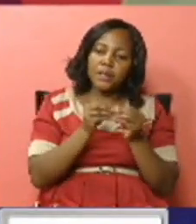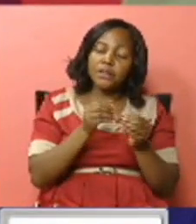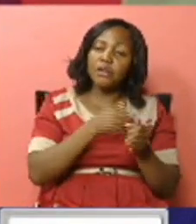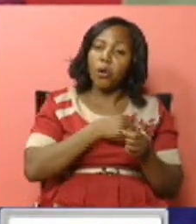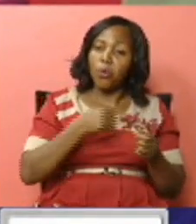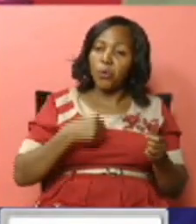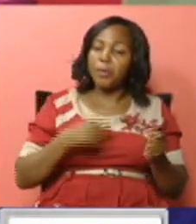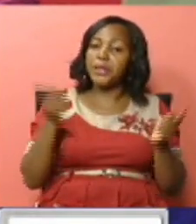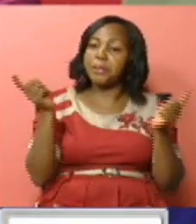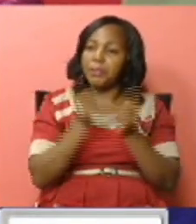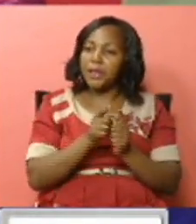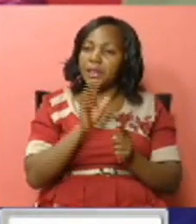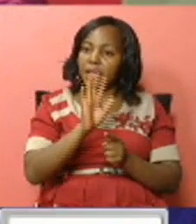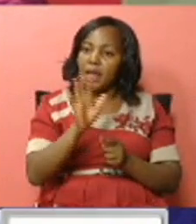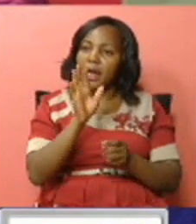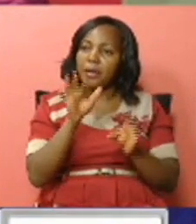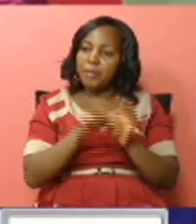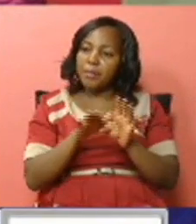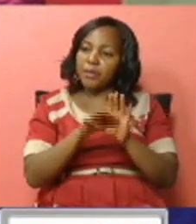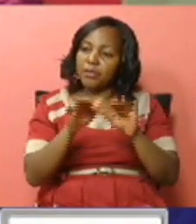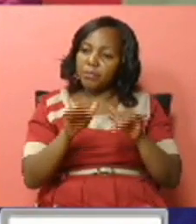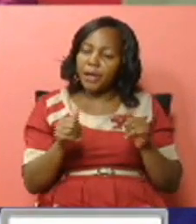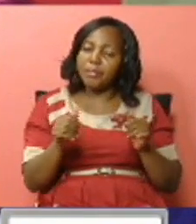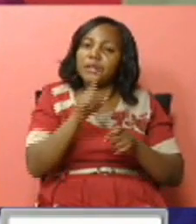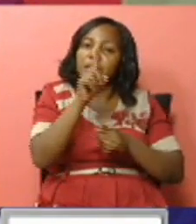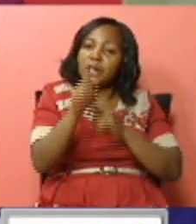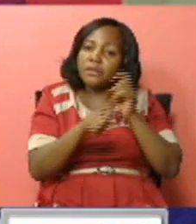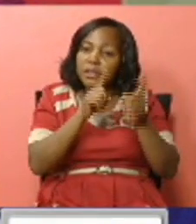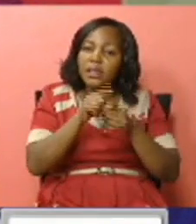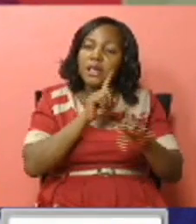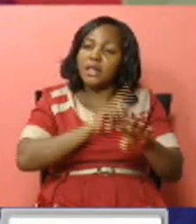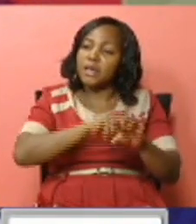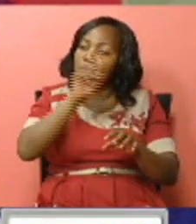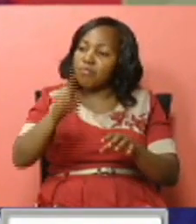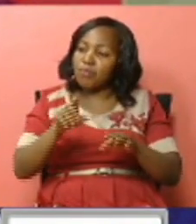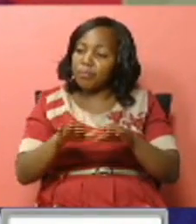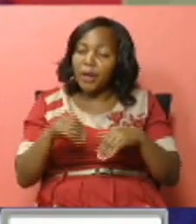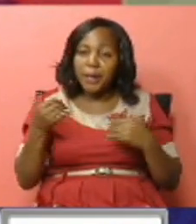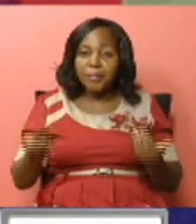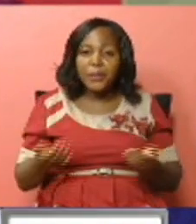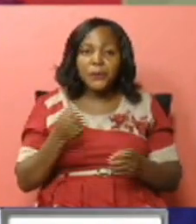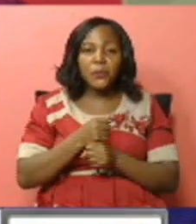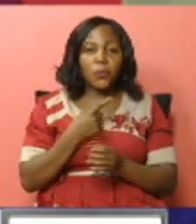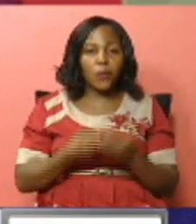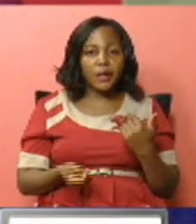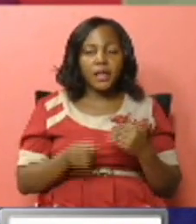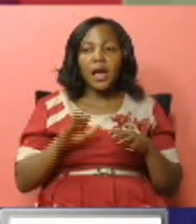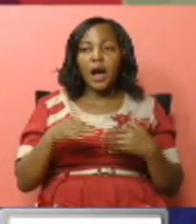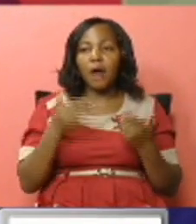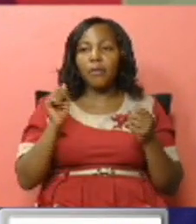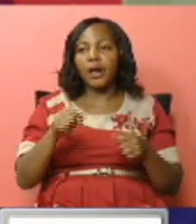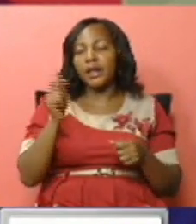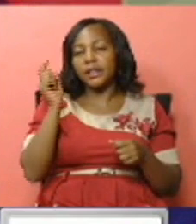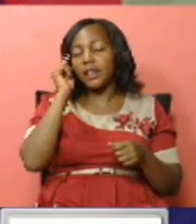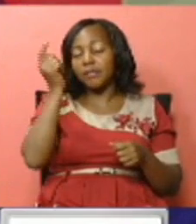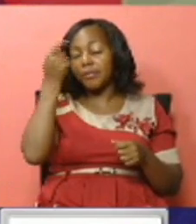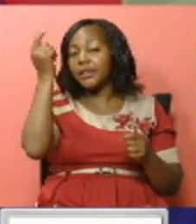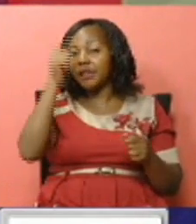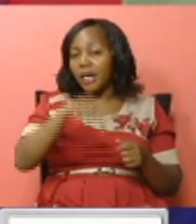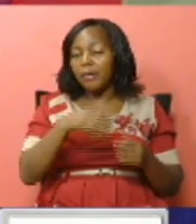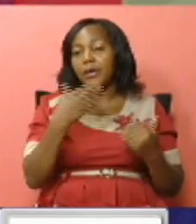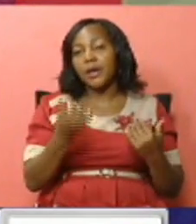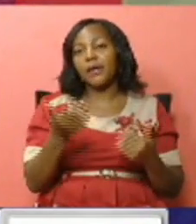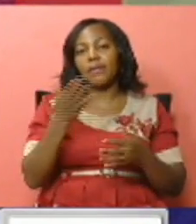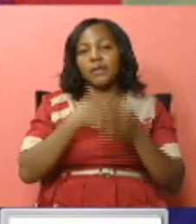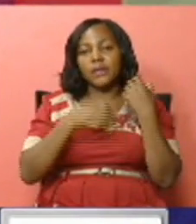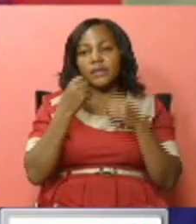interface with their MP and asking, what are you doing in Parliament to be able to see that we are getting the kind of help that we are getting? So last year, like I said, in August